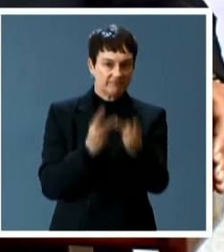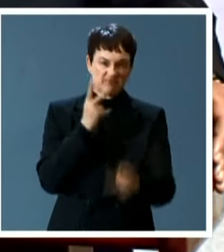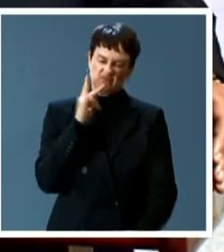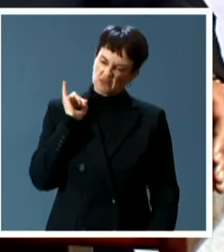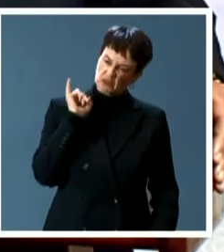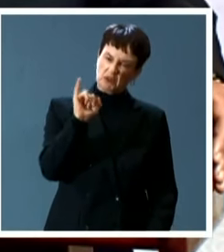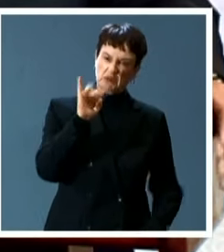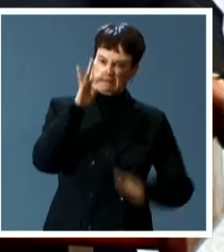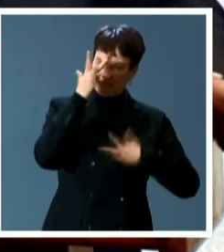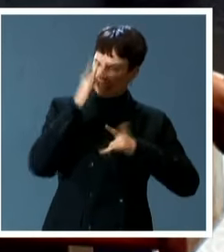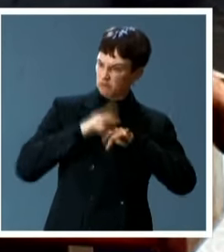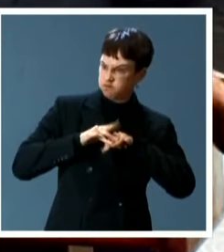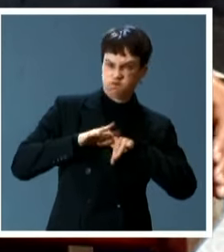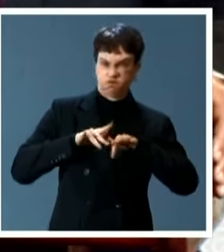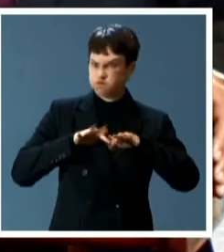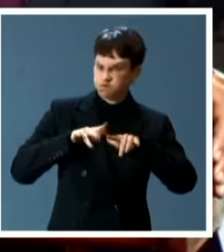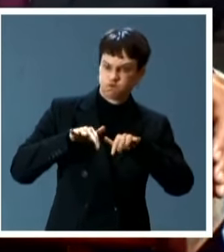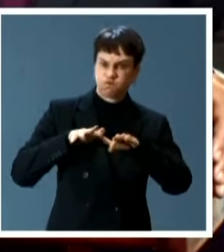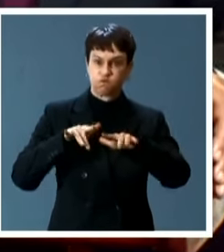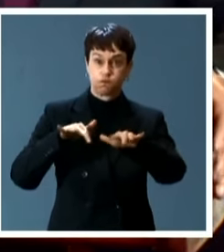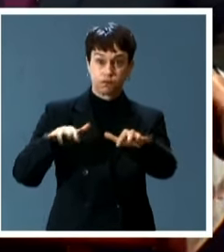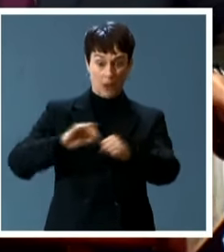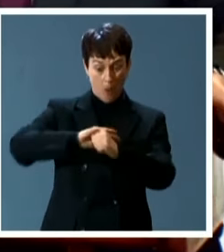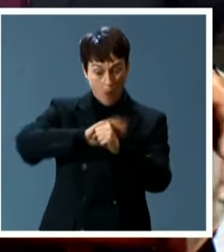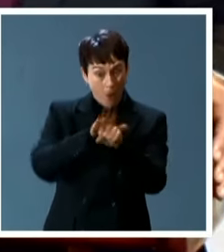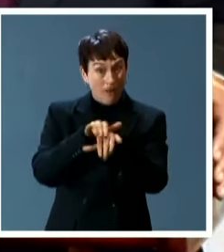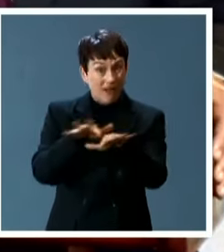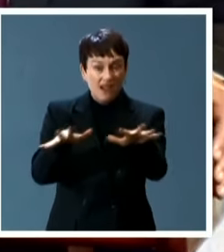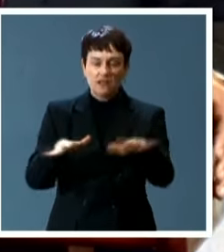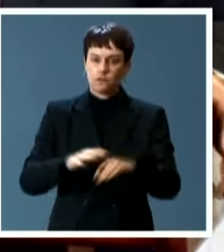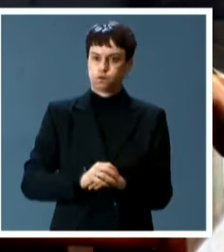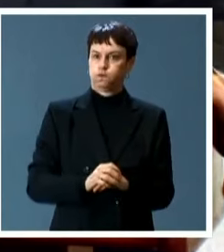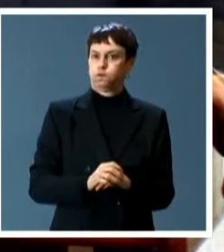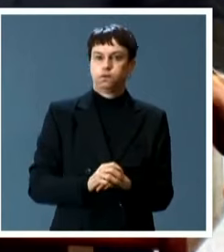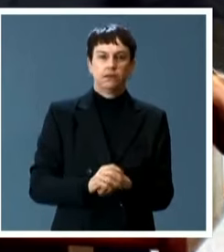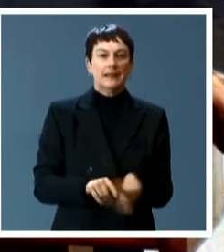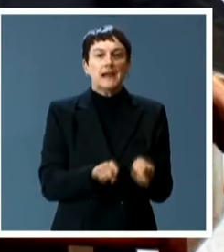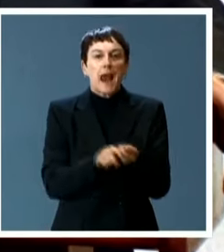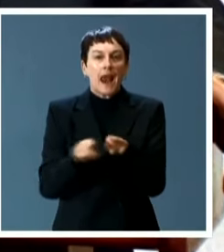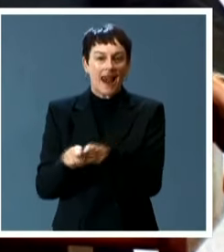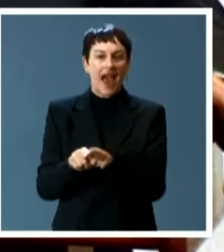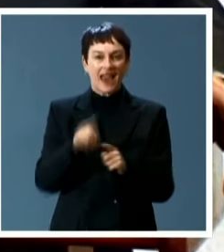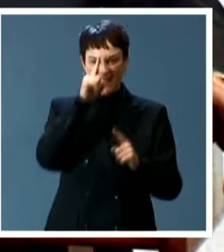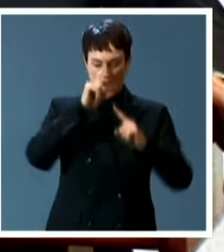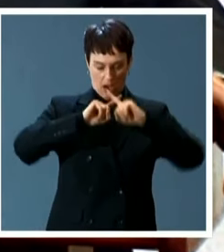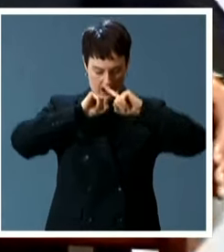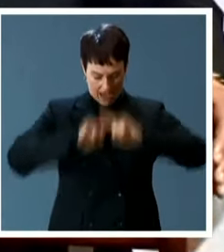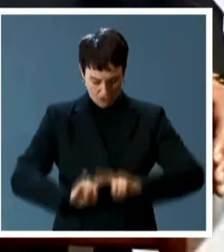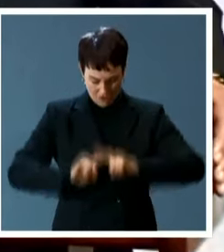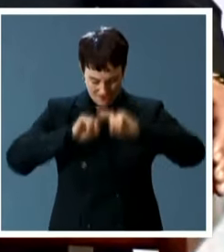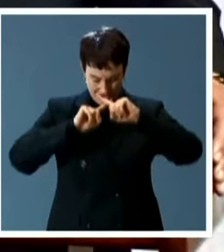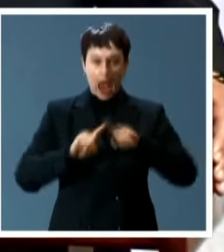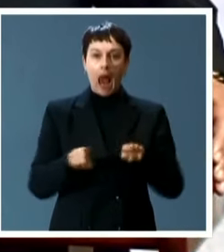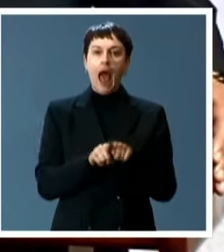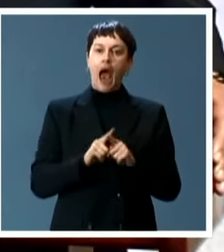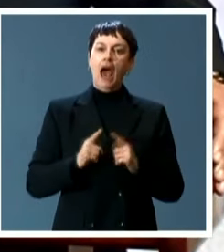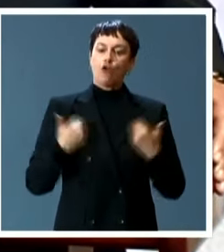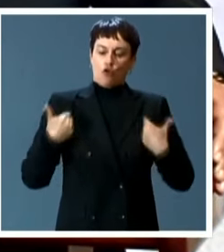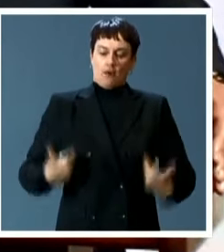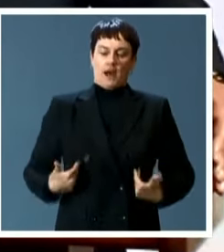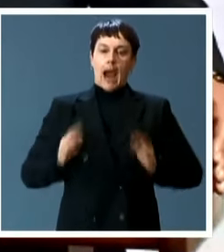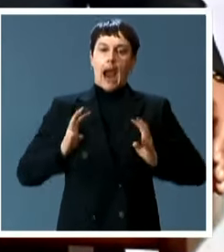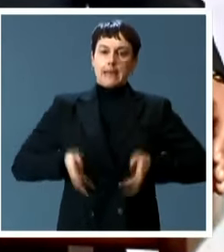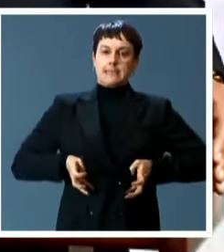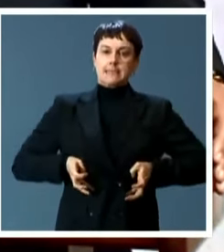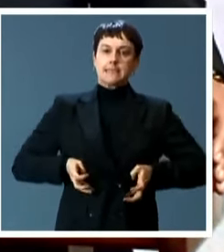proportions. COVID-19 has been likened to an X-ray, revealing fractures in the fragile skeleton of the societies we